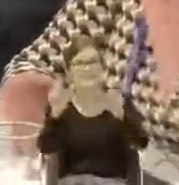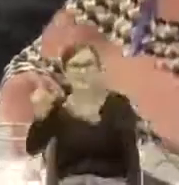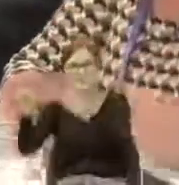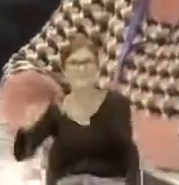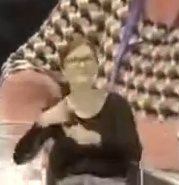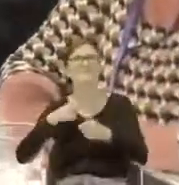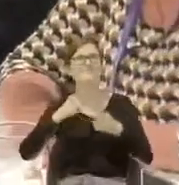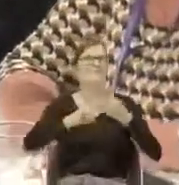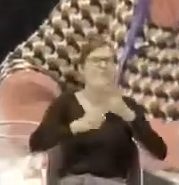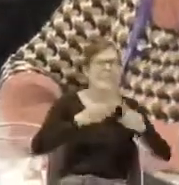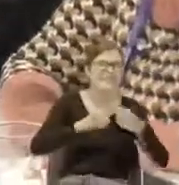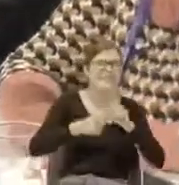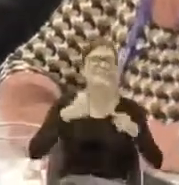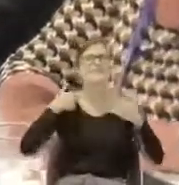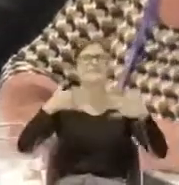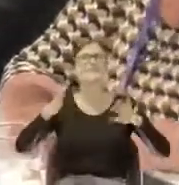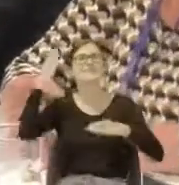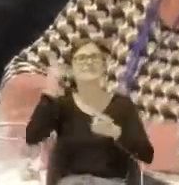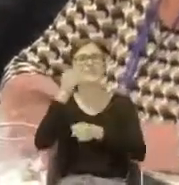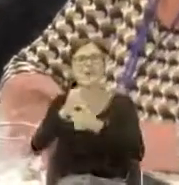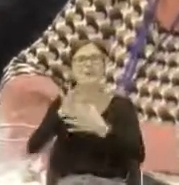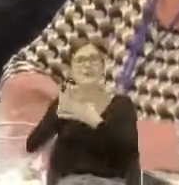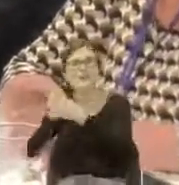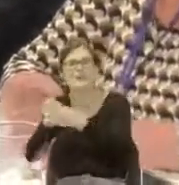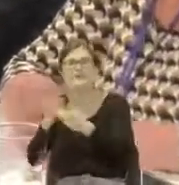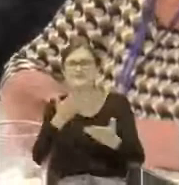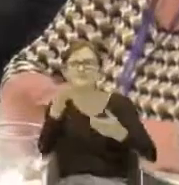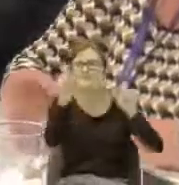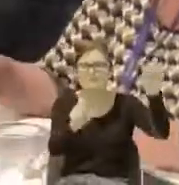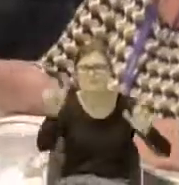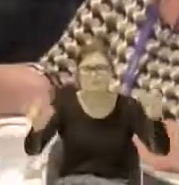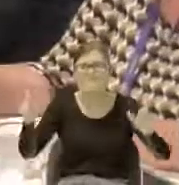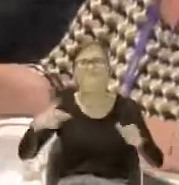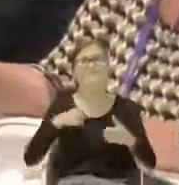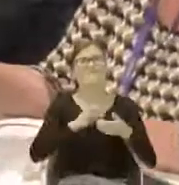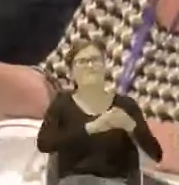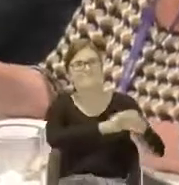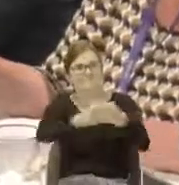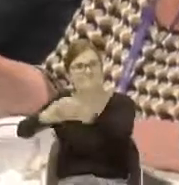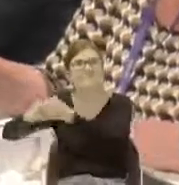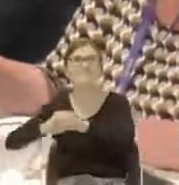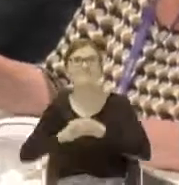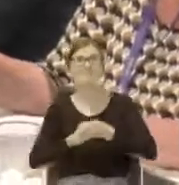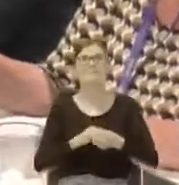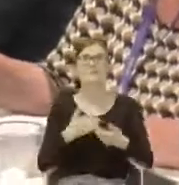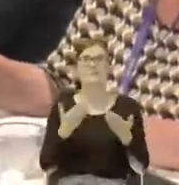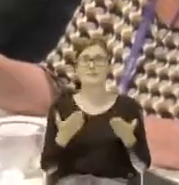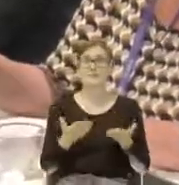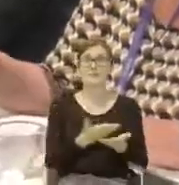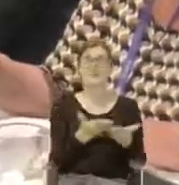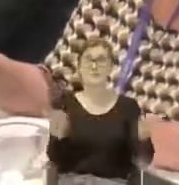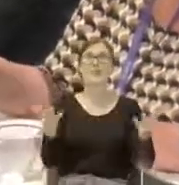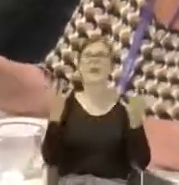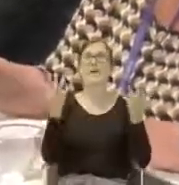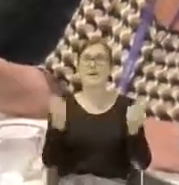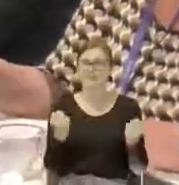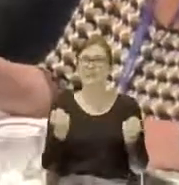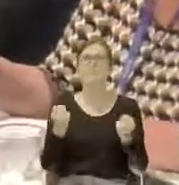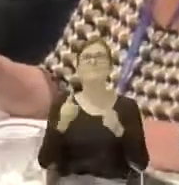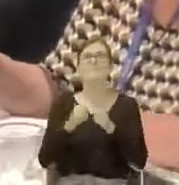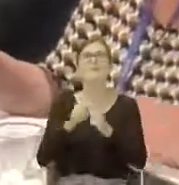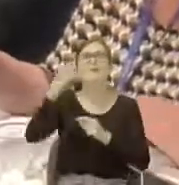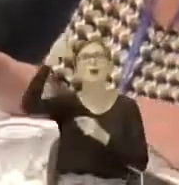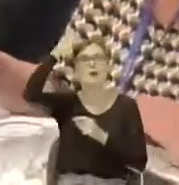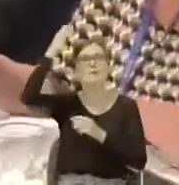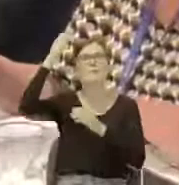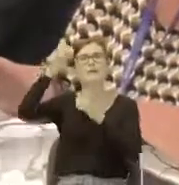Ministers, Mayors, representative of local and regional government, colleagues and friends. As Emilia said, once you are mayor, you always